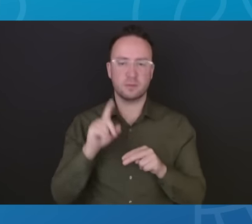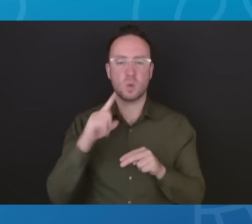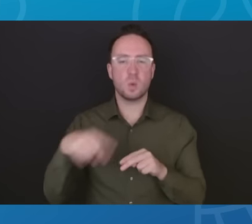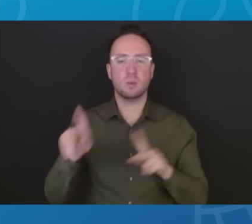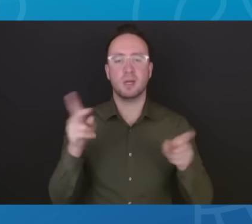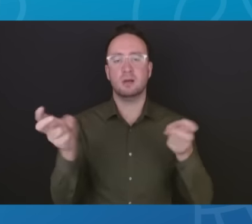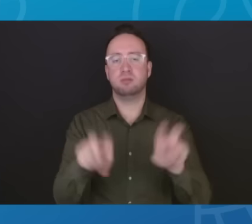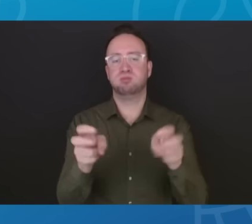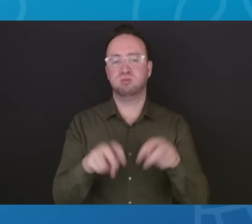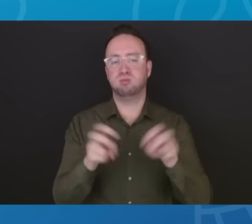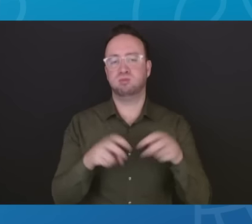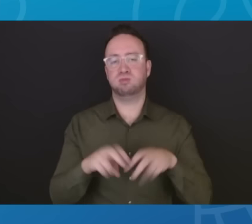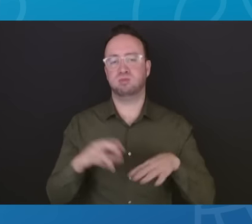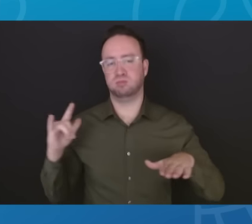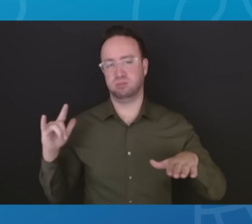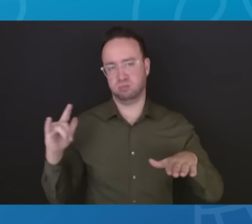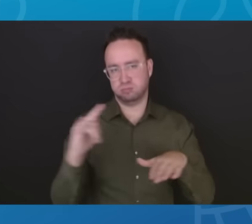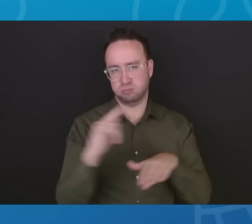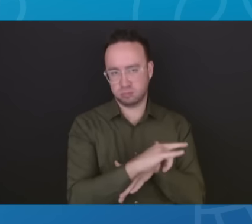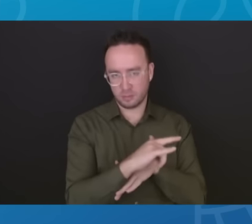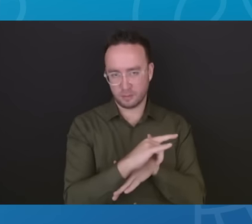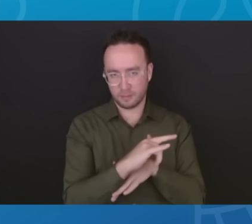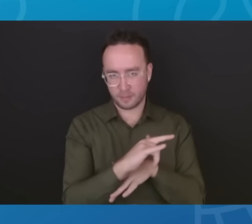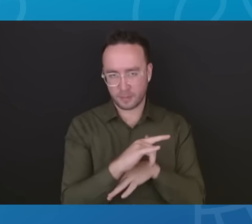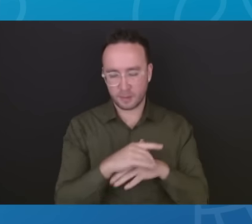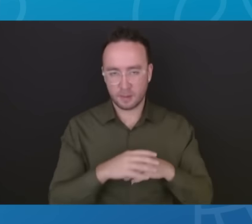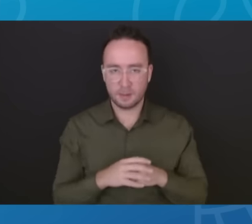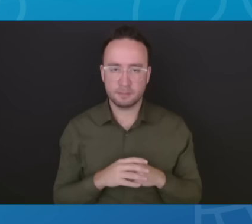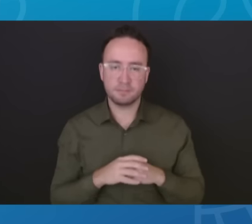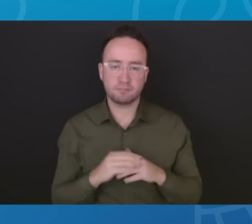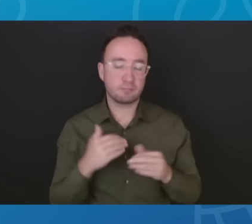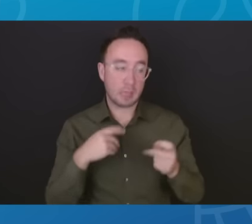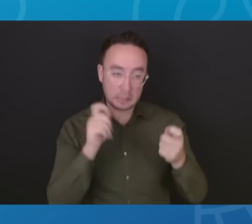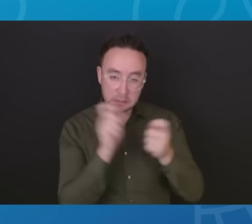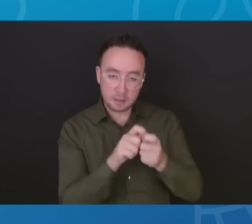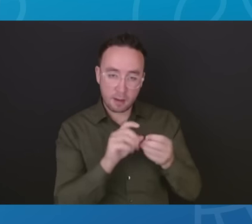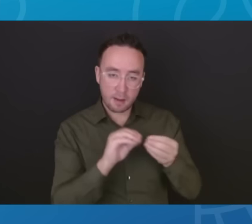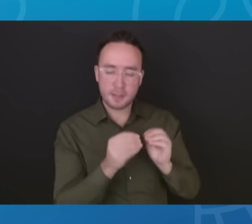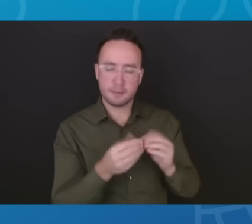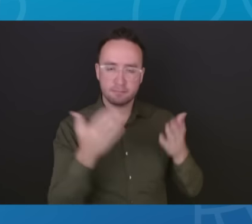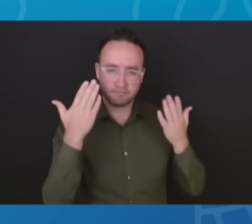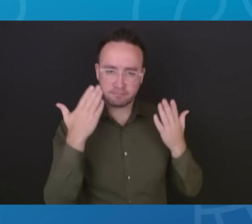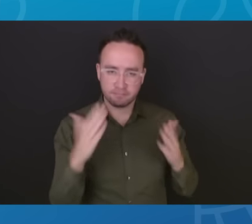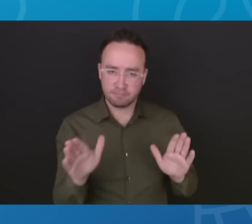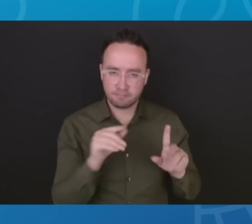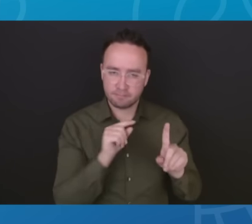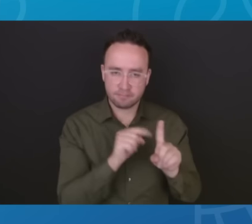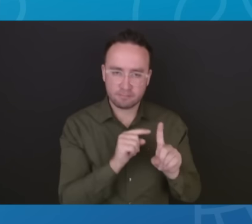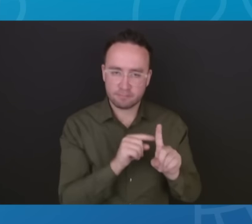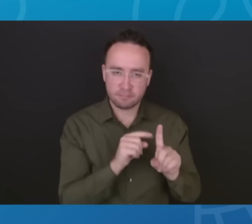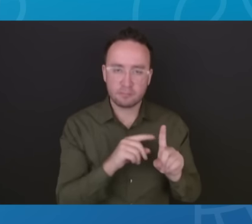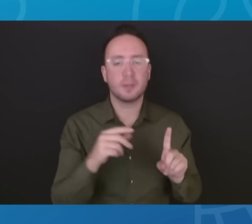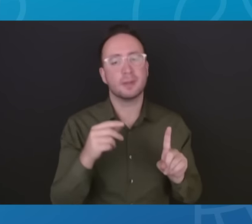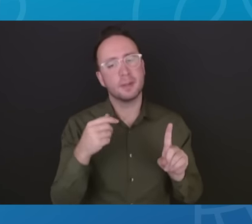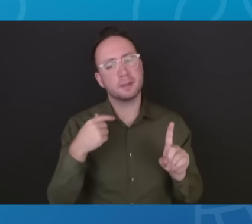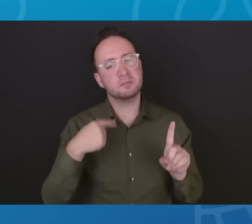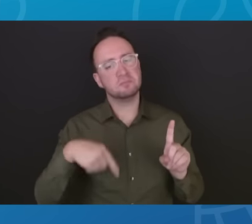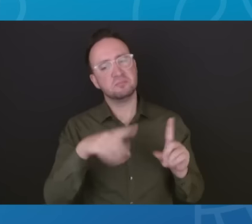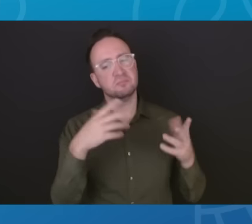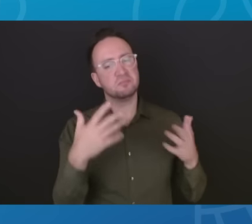don't get an exact number, but we know that a significant proportion of those 868 seats have been filled. So in addition